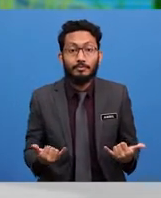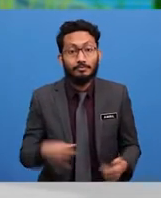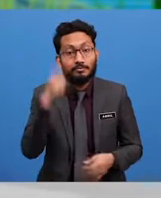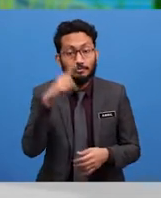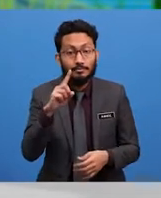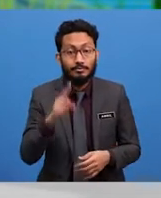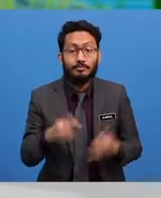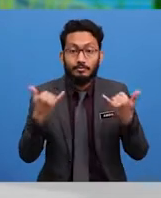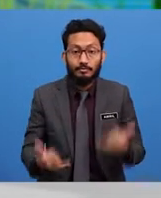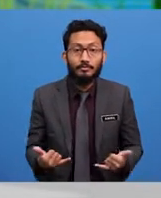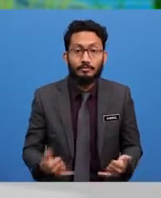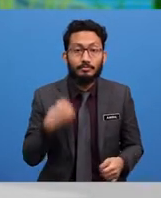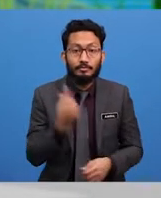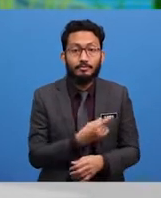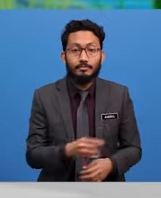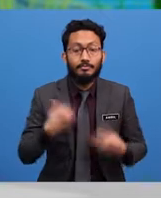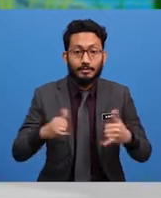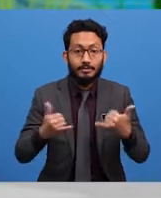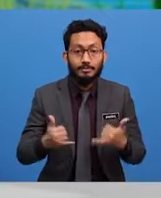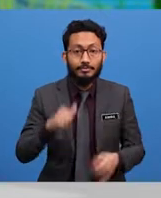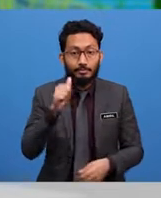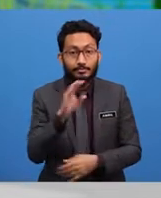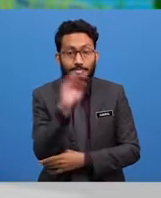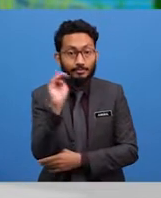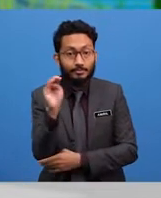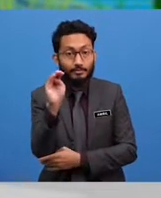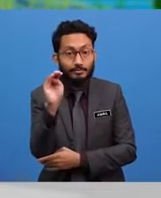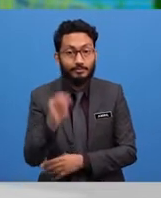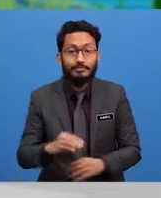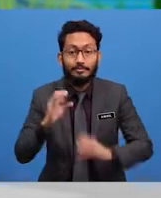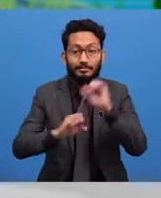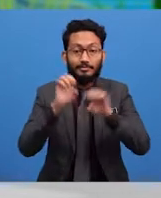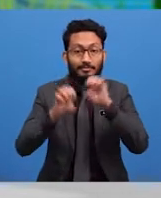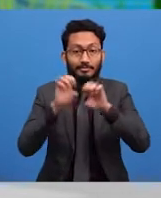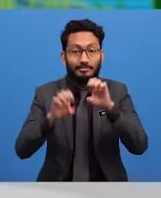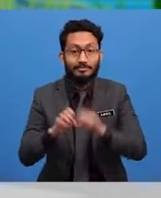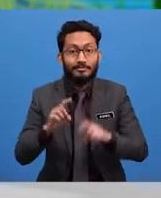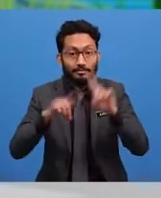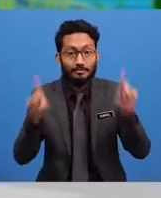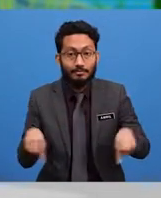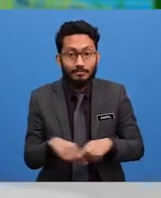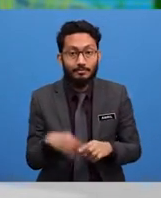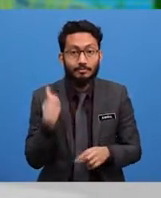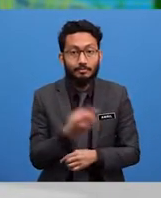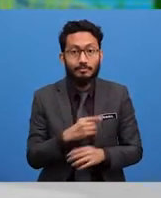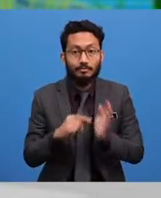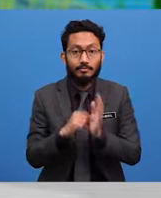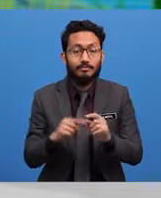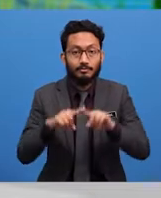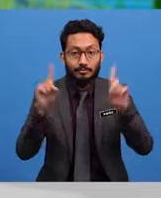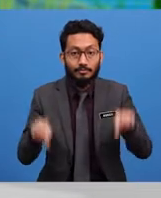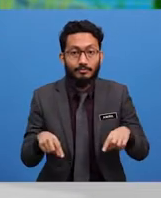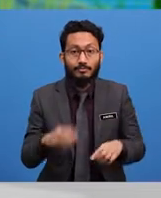Well, for today, we'll be playing a game called Snakes and Ladders. We will show you a board and there